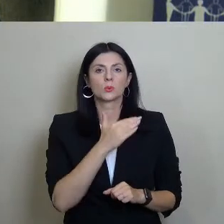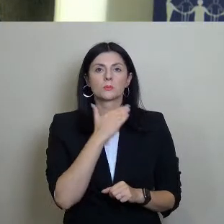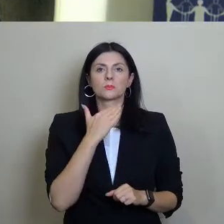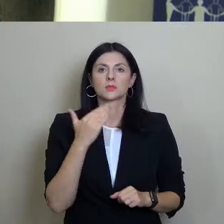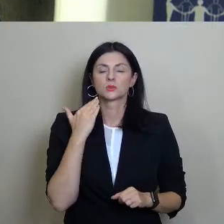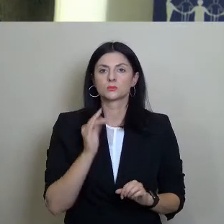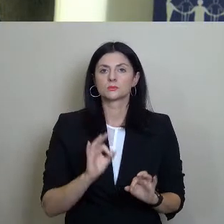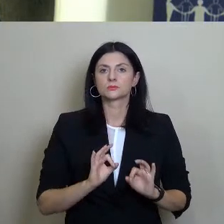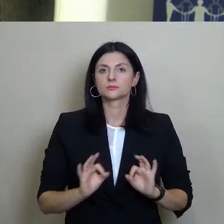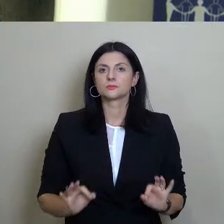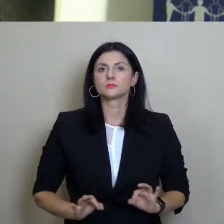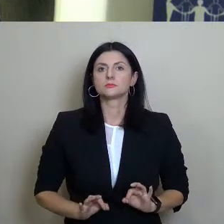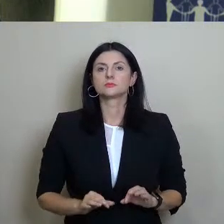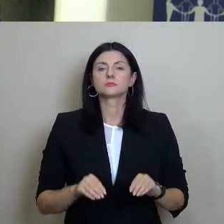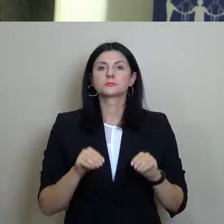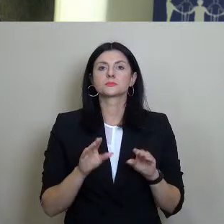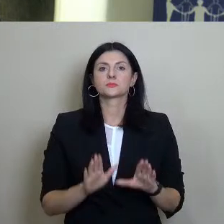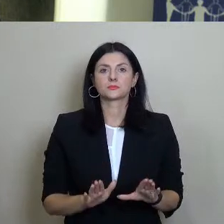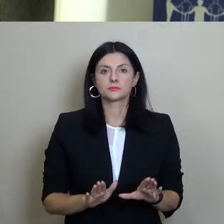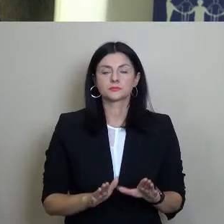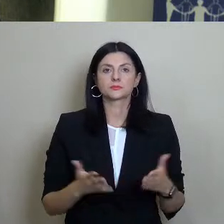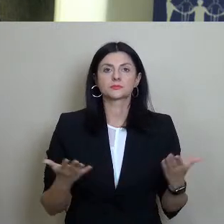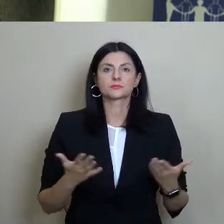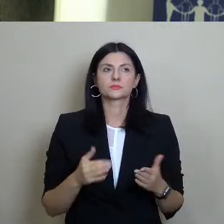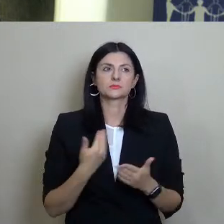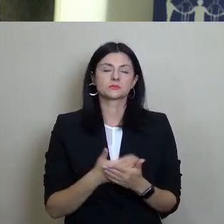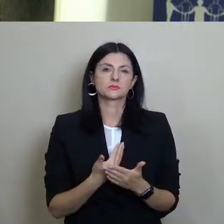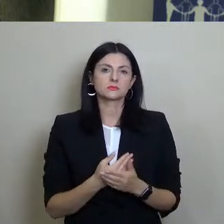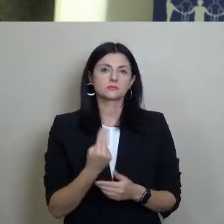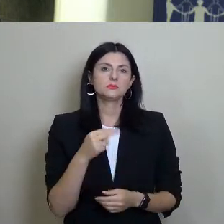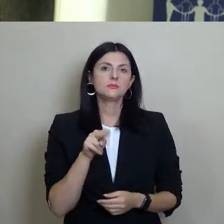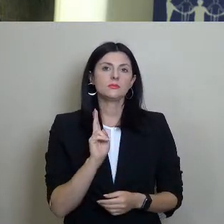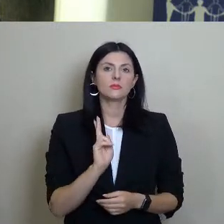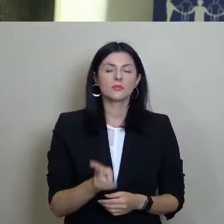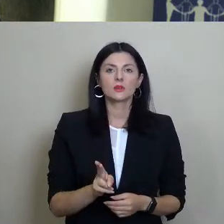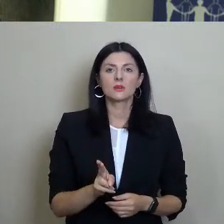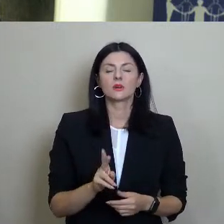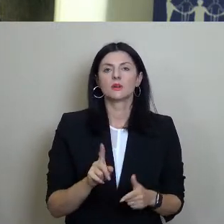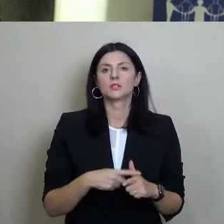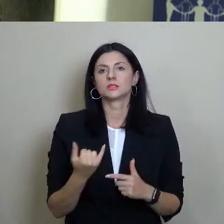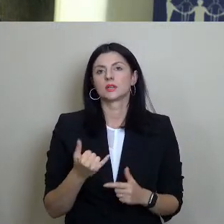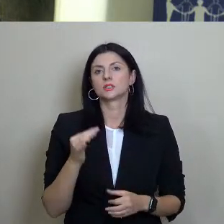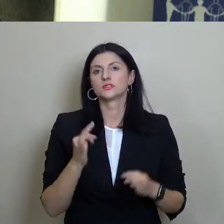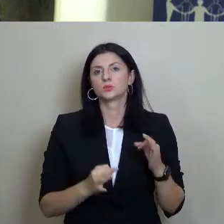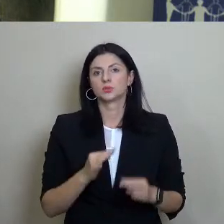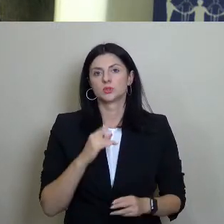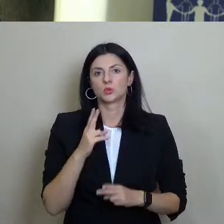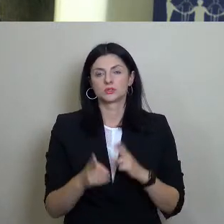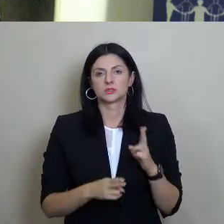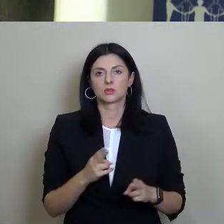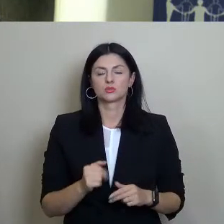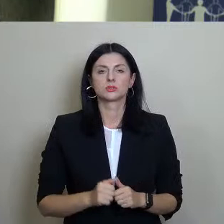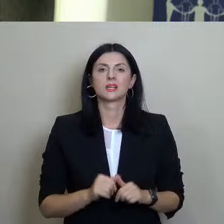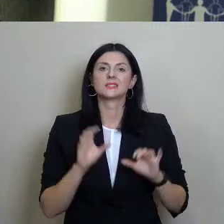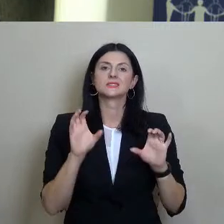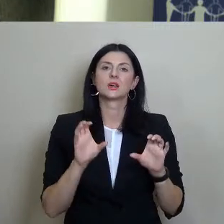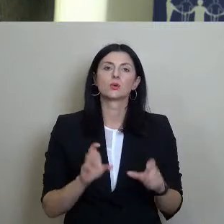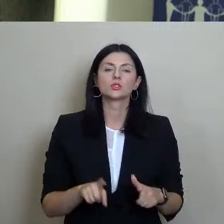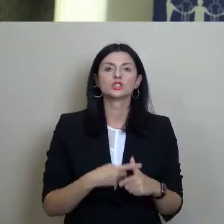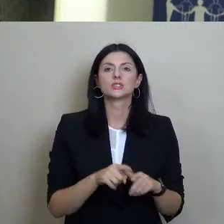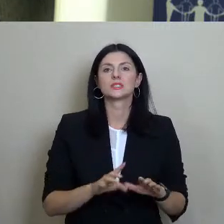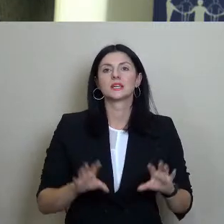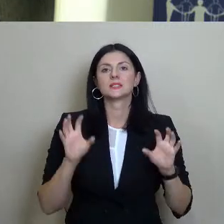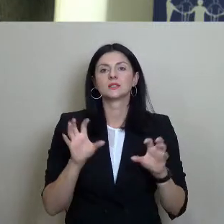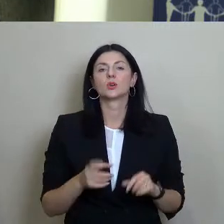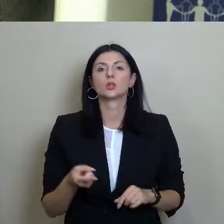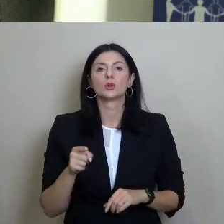a lot of lawyers believe that it was unlawful resolution that is revoked by the CSE,